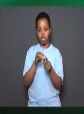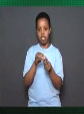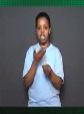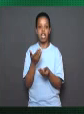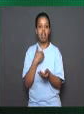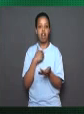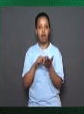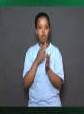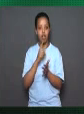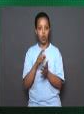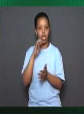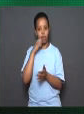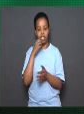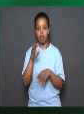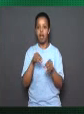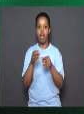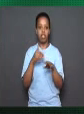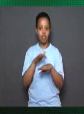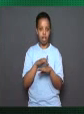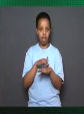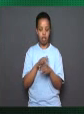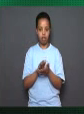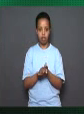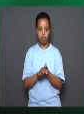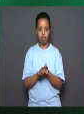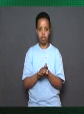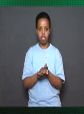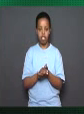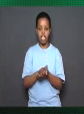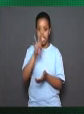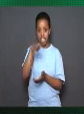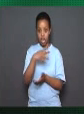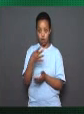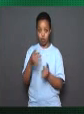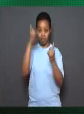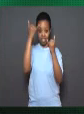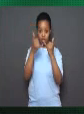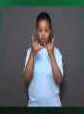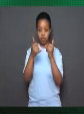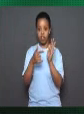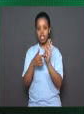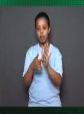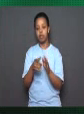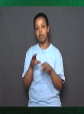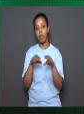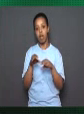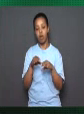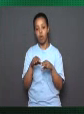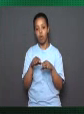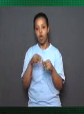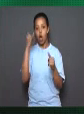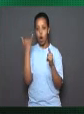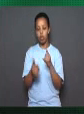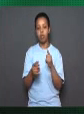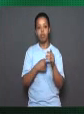enzyme activity. The peak of the graph represents the optimum temperature.